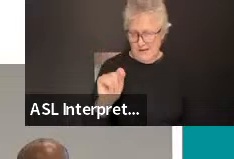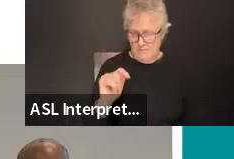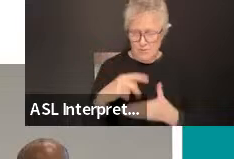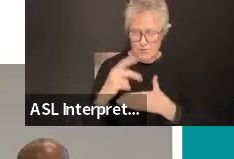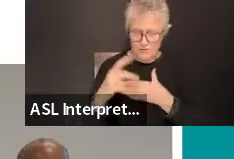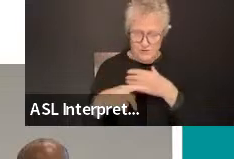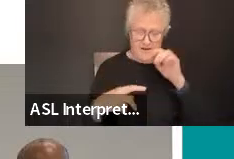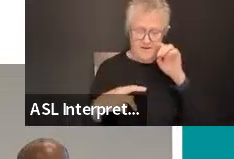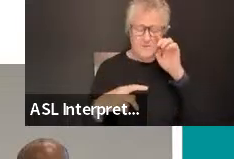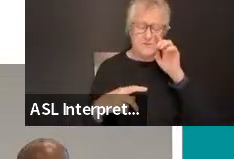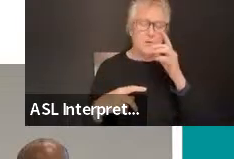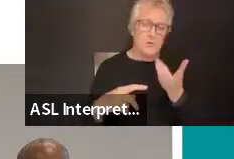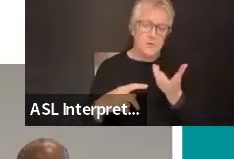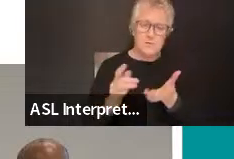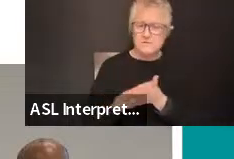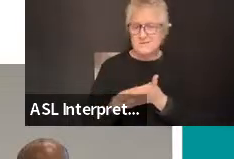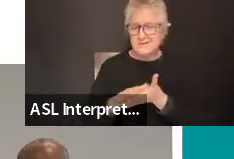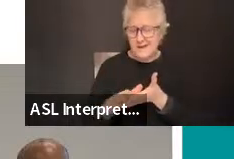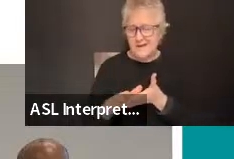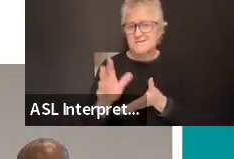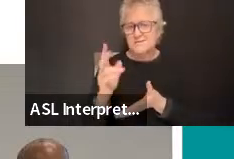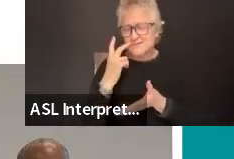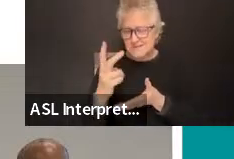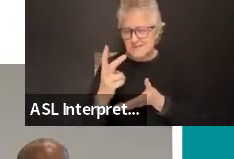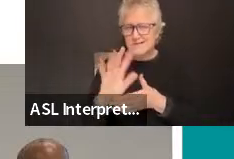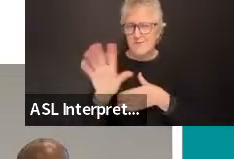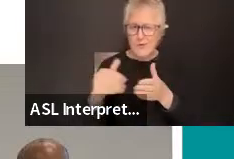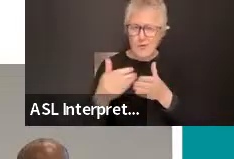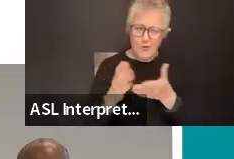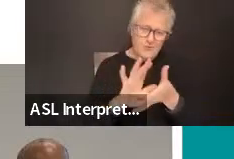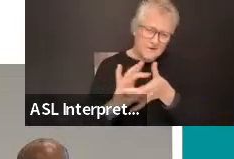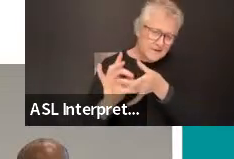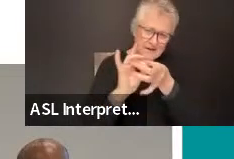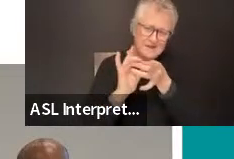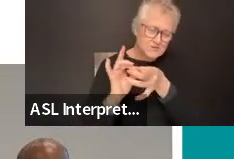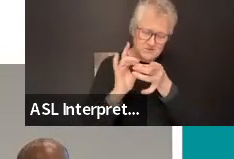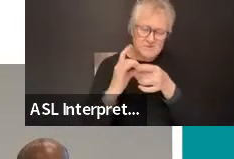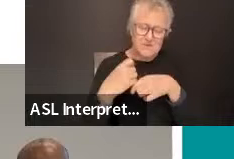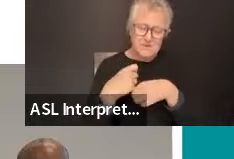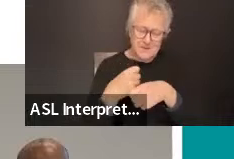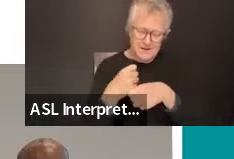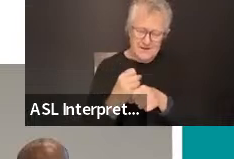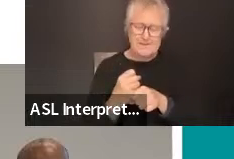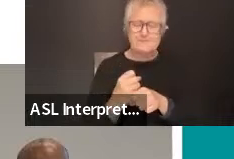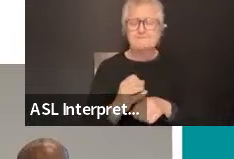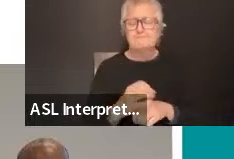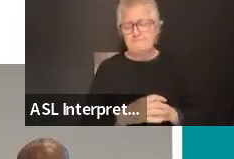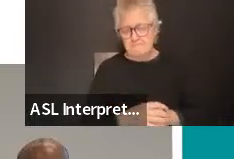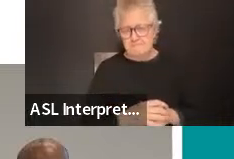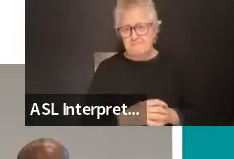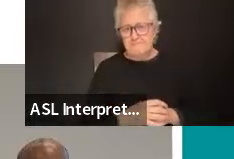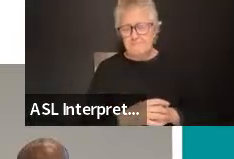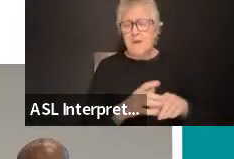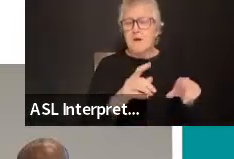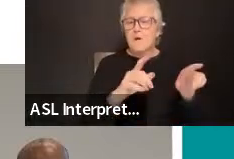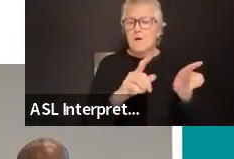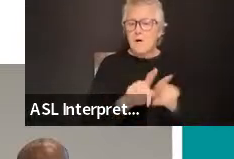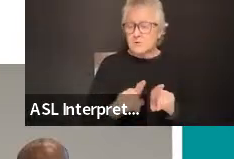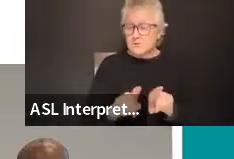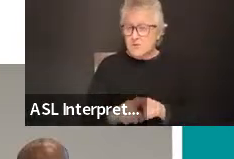extra connections that we're making through that effort. But we've also been busy with some industry